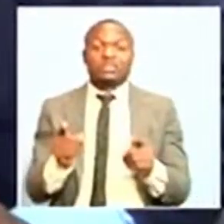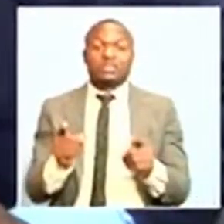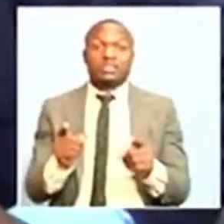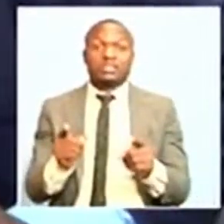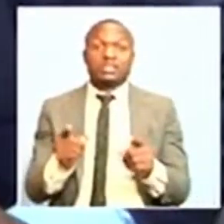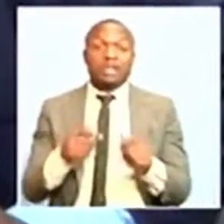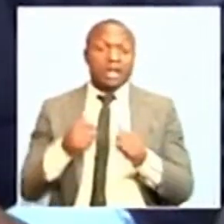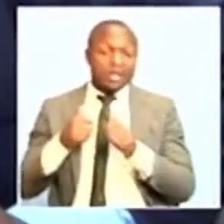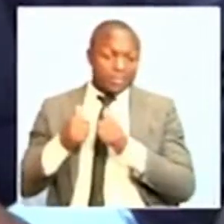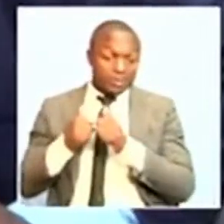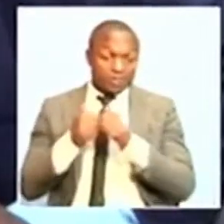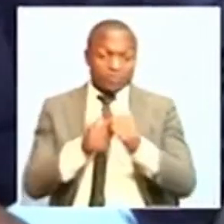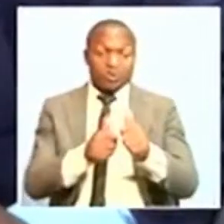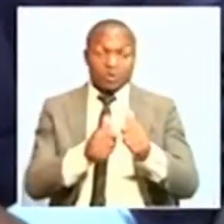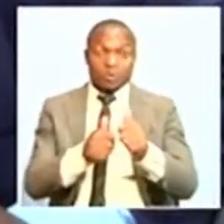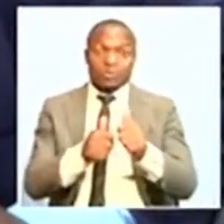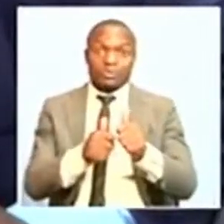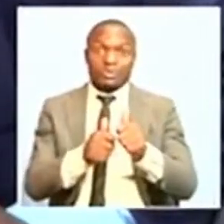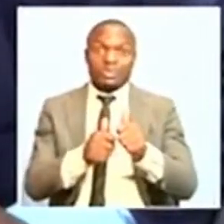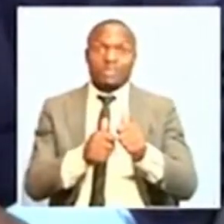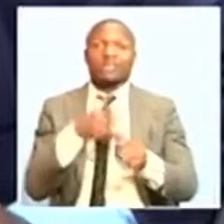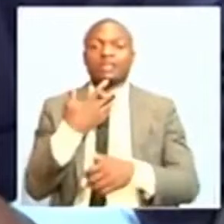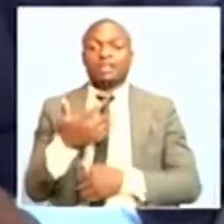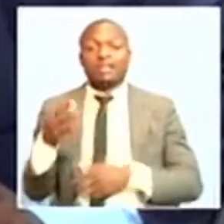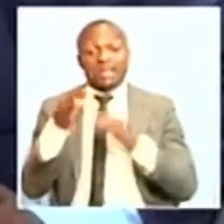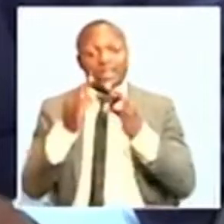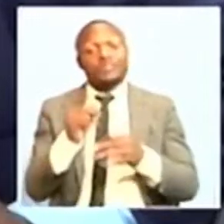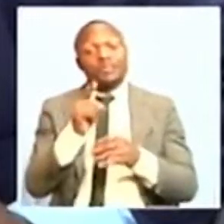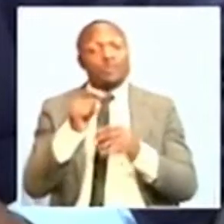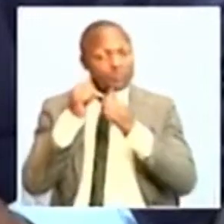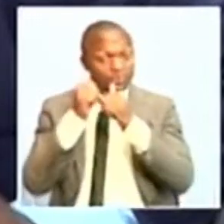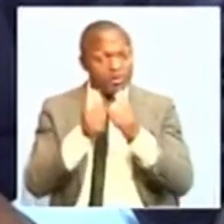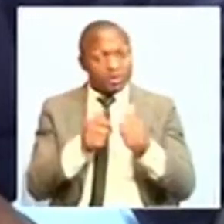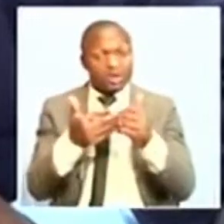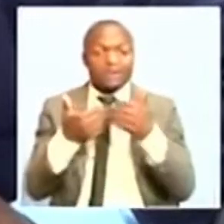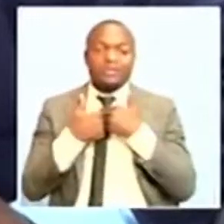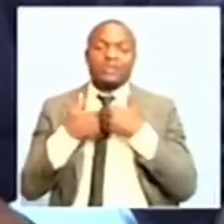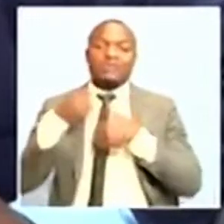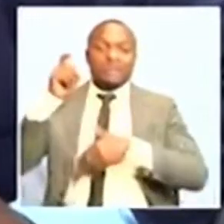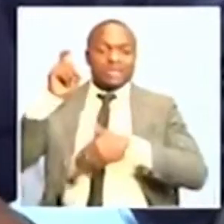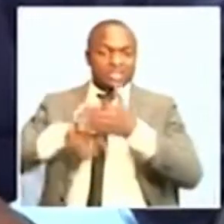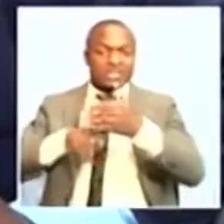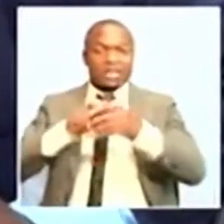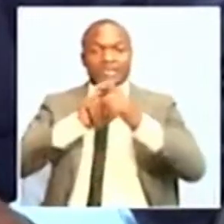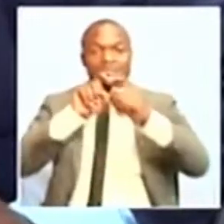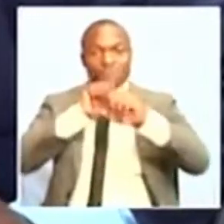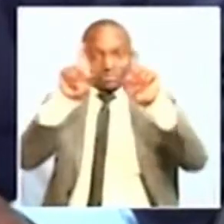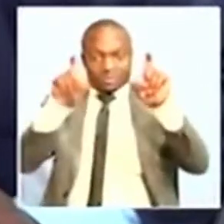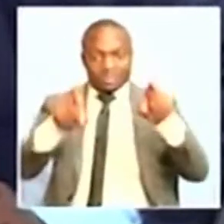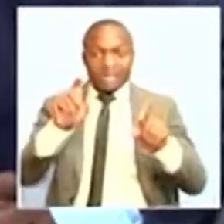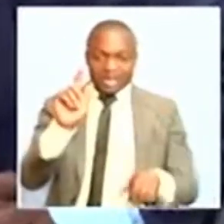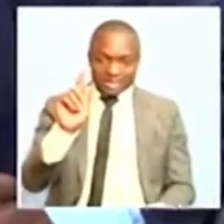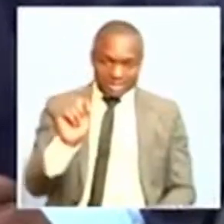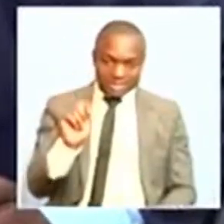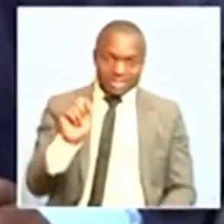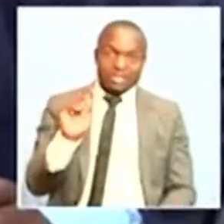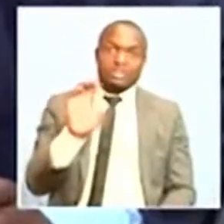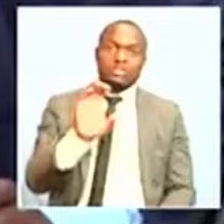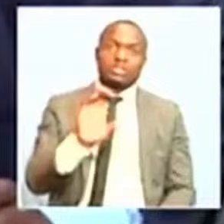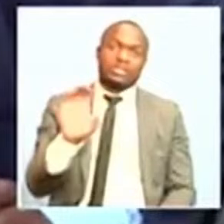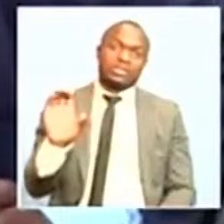measure. So if you are complying, you have the tax certificate, the TCC. It won't affect